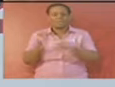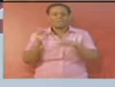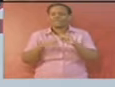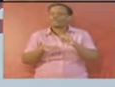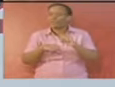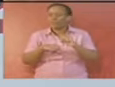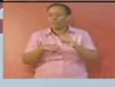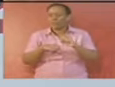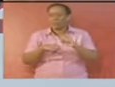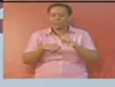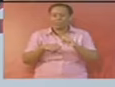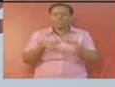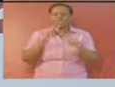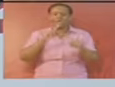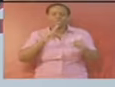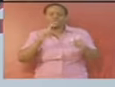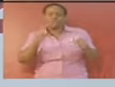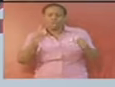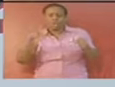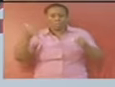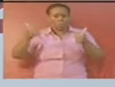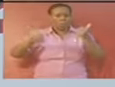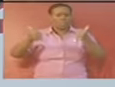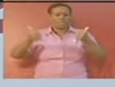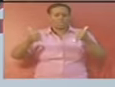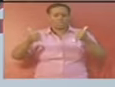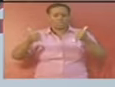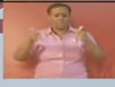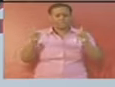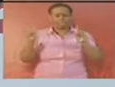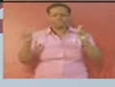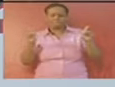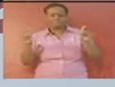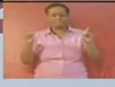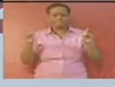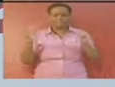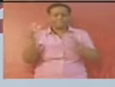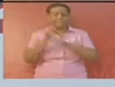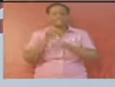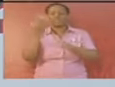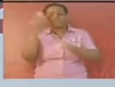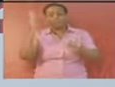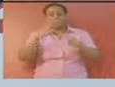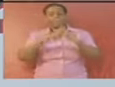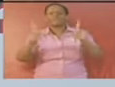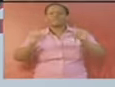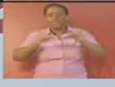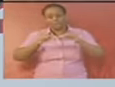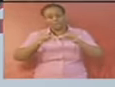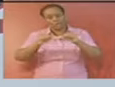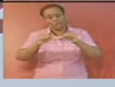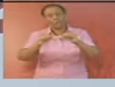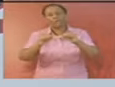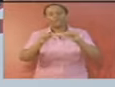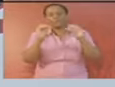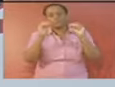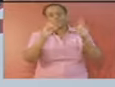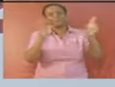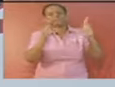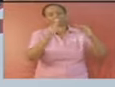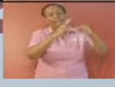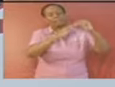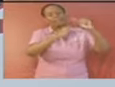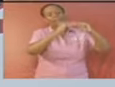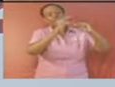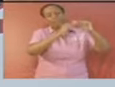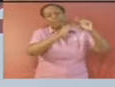as yet, but we are continuing with plans to build the chiller and the step down at Coover. We